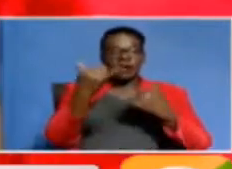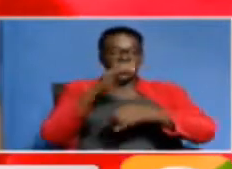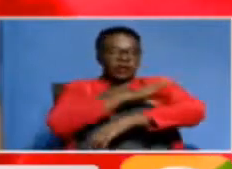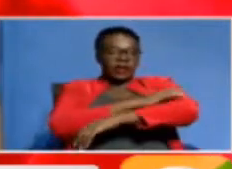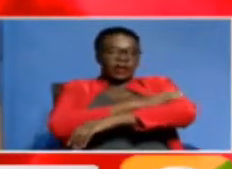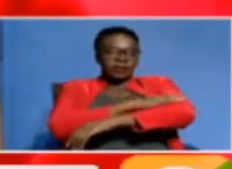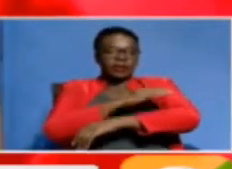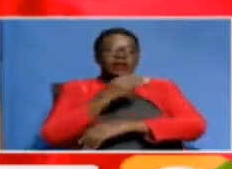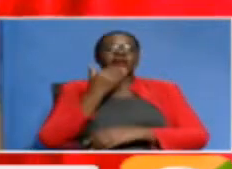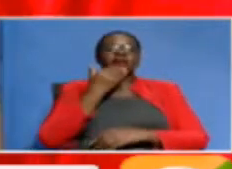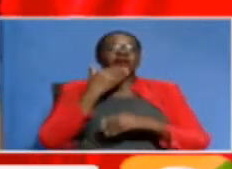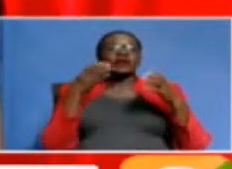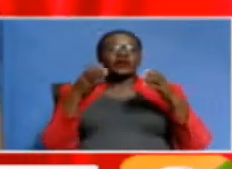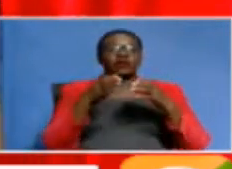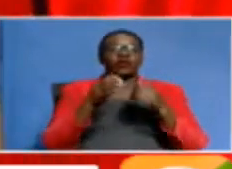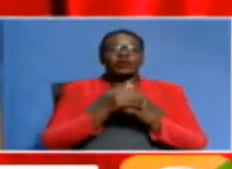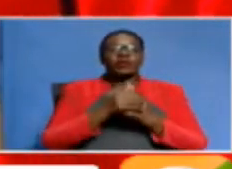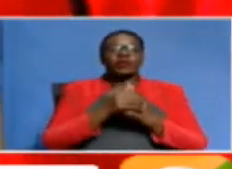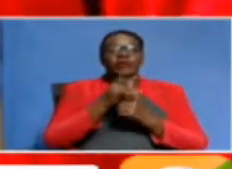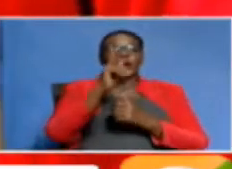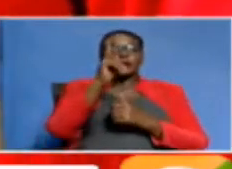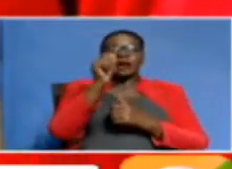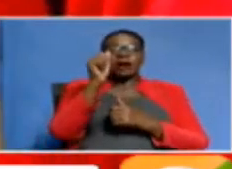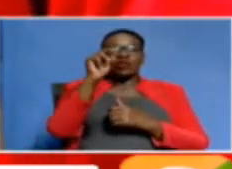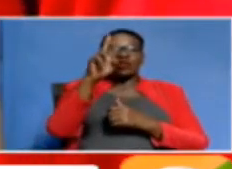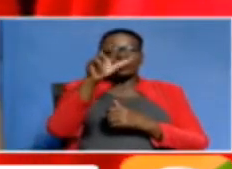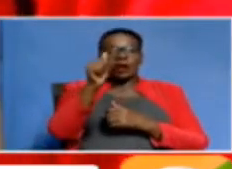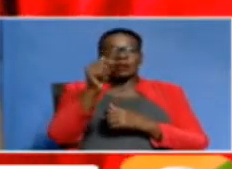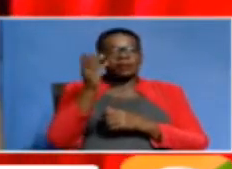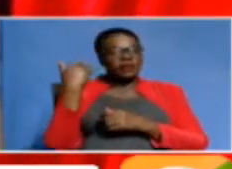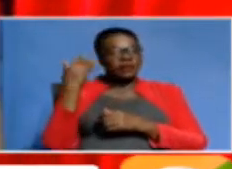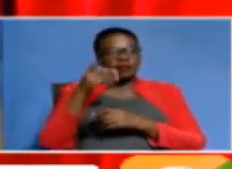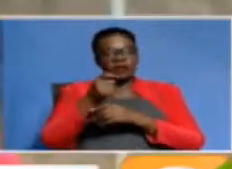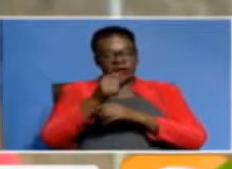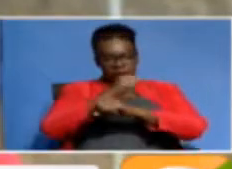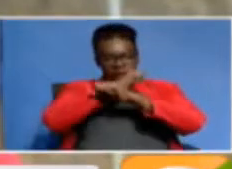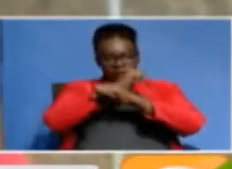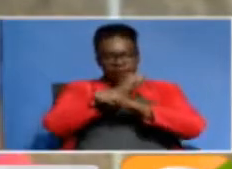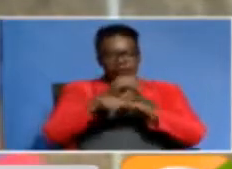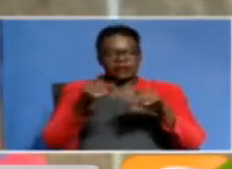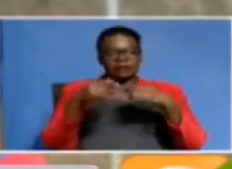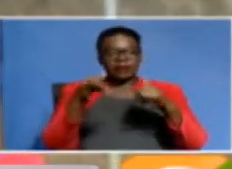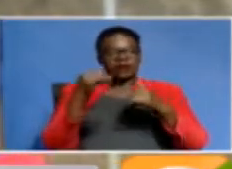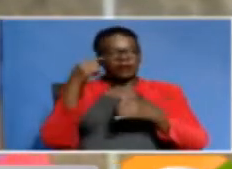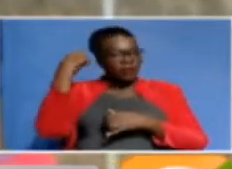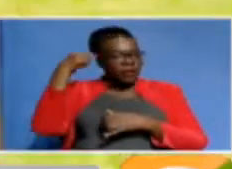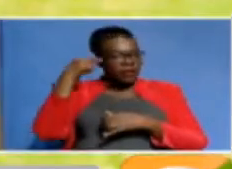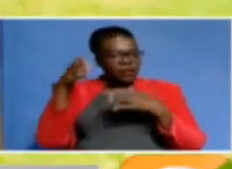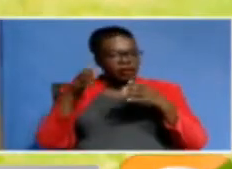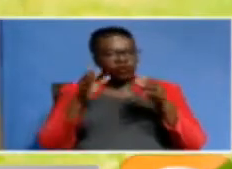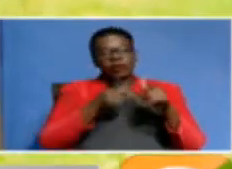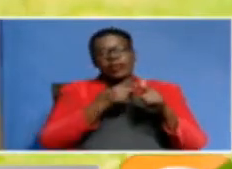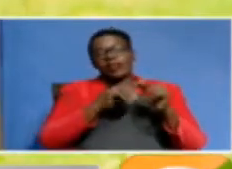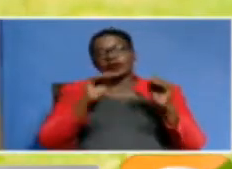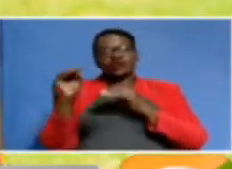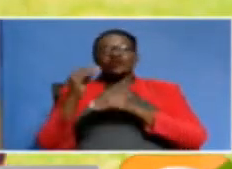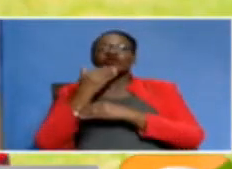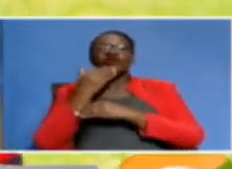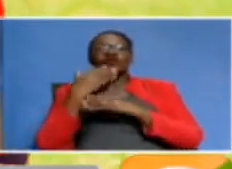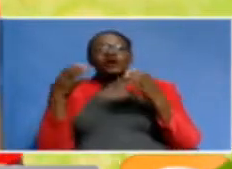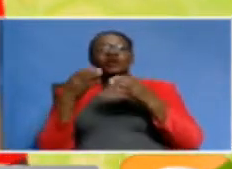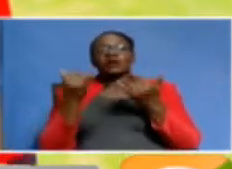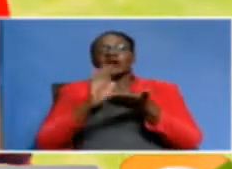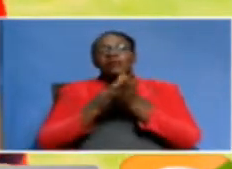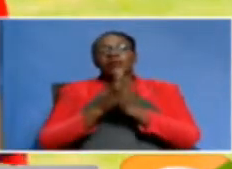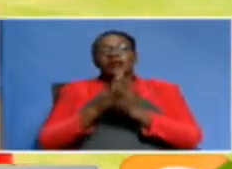Leopards in the Kenyan Premier League. Kamura was a key defender, and his path has seen him play for Mathare United before crossing over to AFC Leopards, where he has become